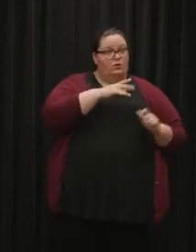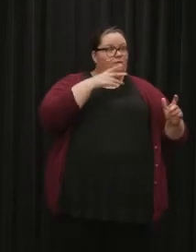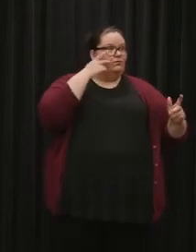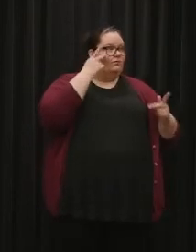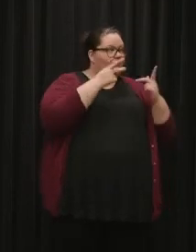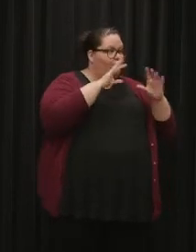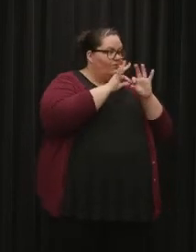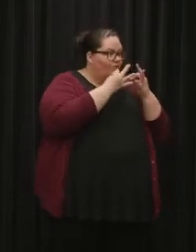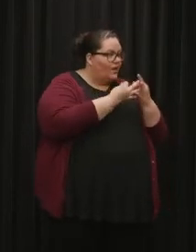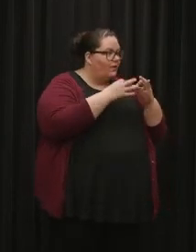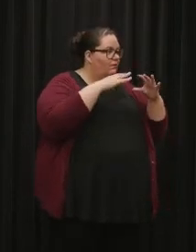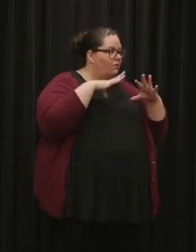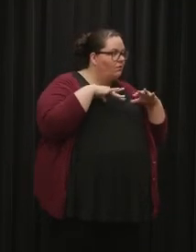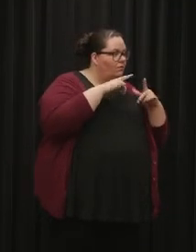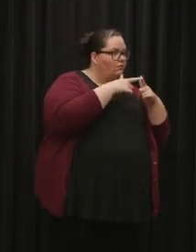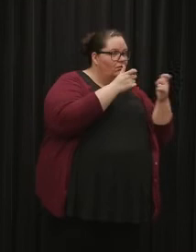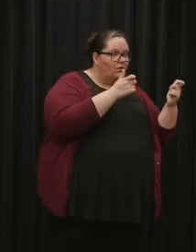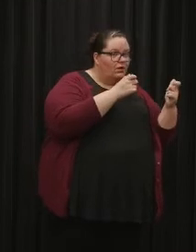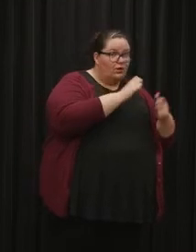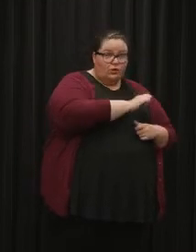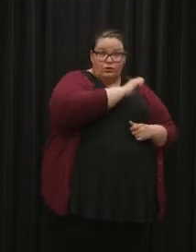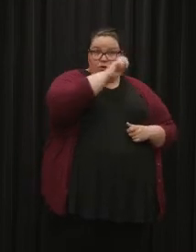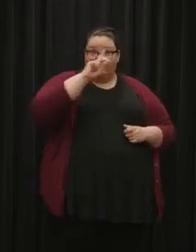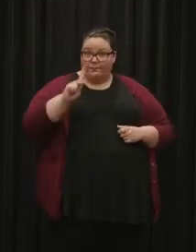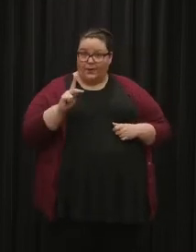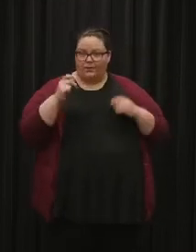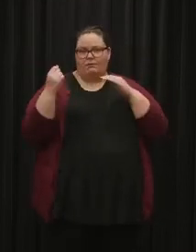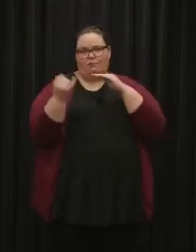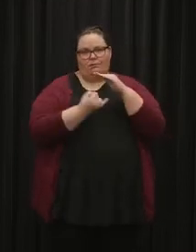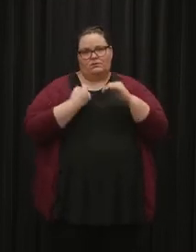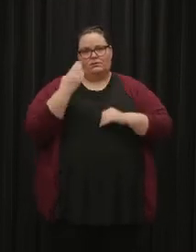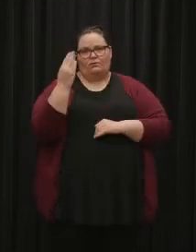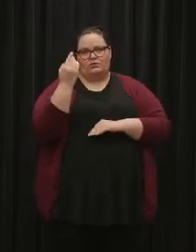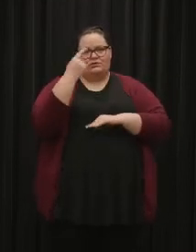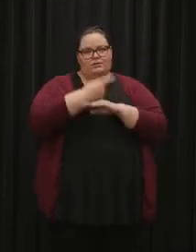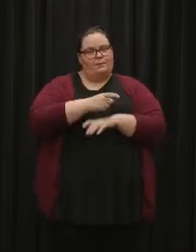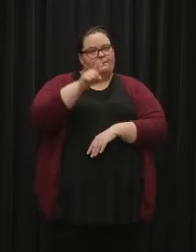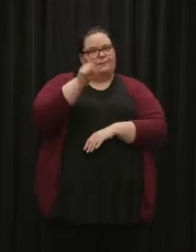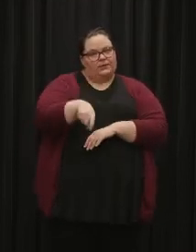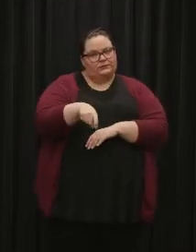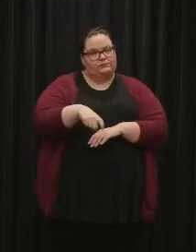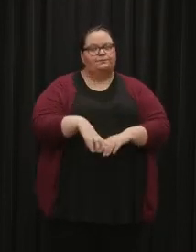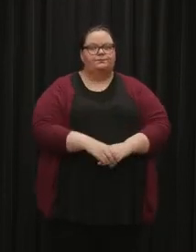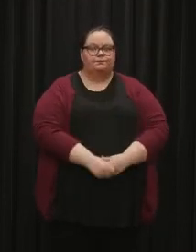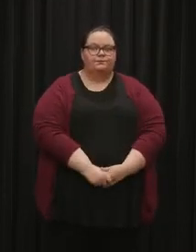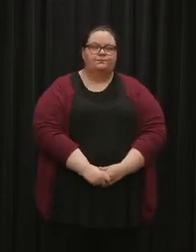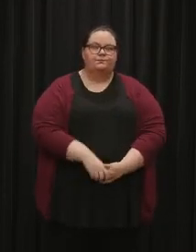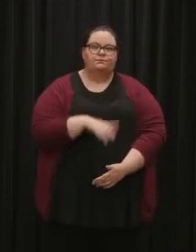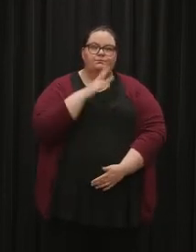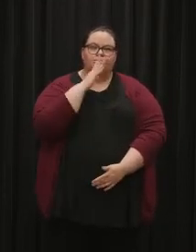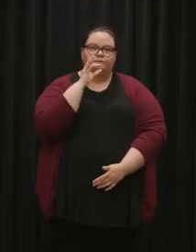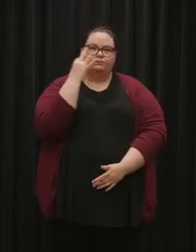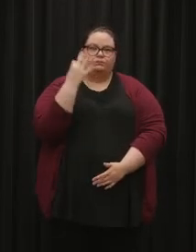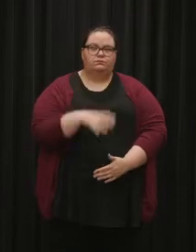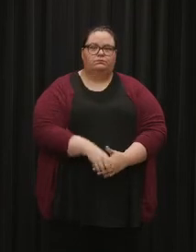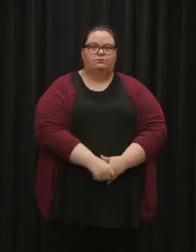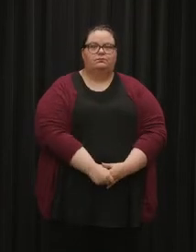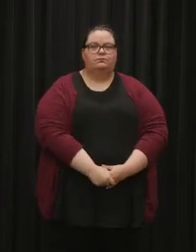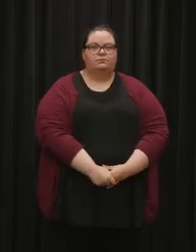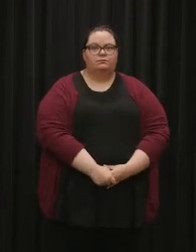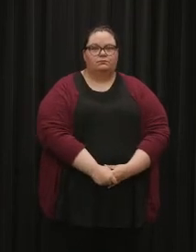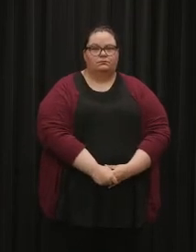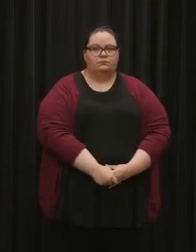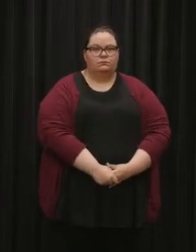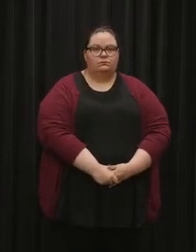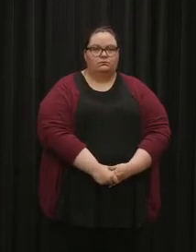you return. Certains pensent peut-être à contourner ou à tout simplement ignorer ces mesures. Nous savons par expérience